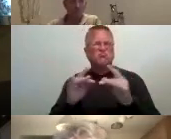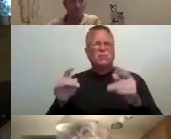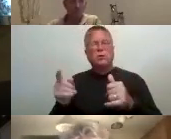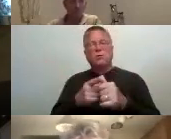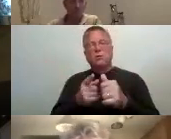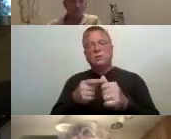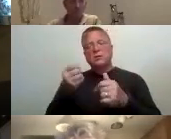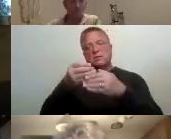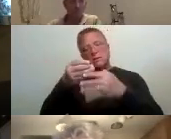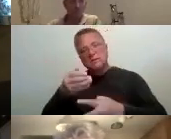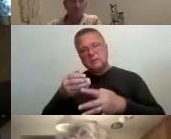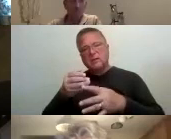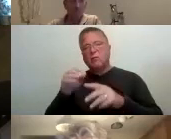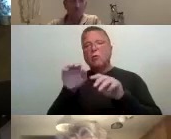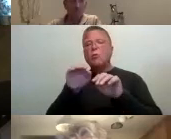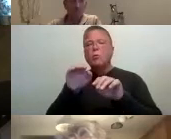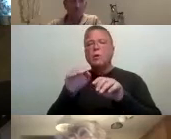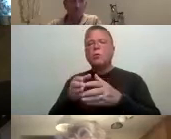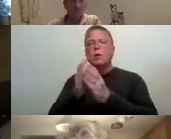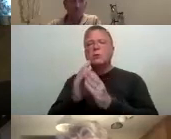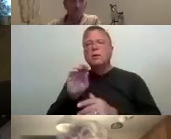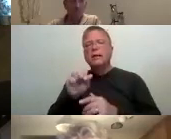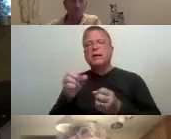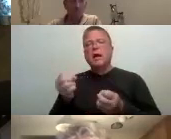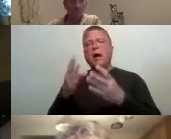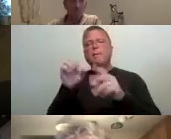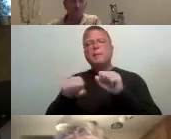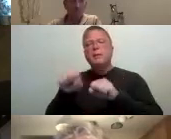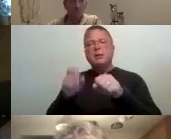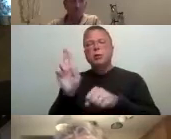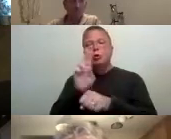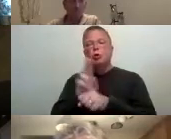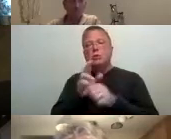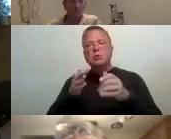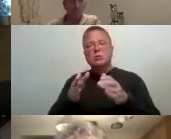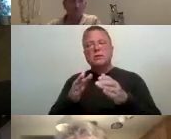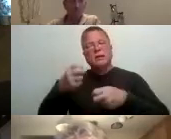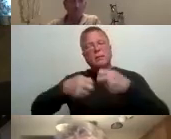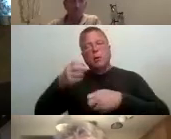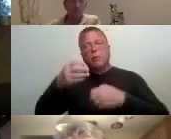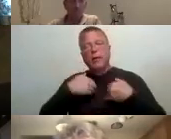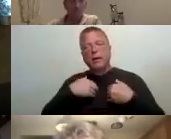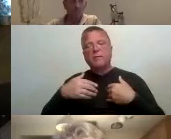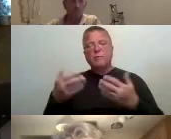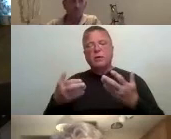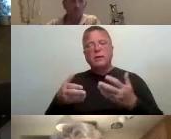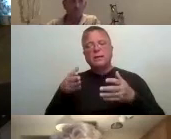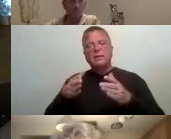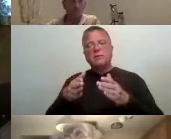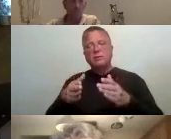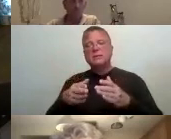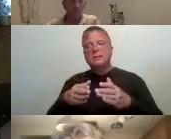of requests for data on how many bicyclists are actually using the streets. The problem we have is that the streets are perceived by very